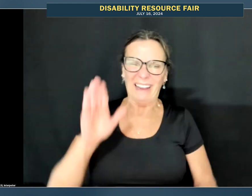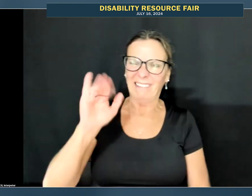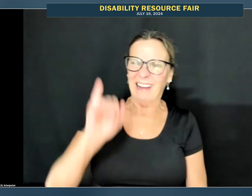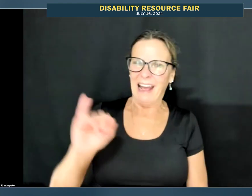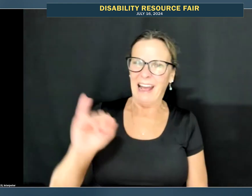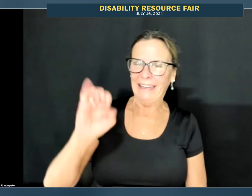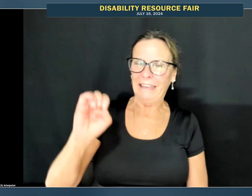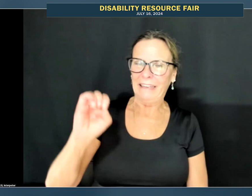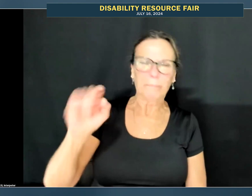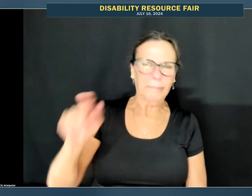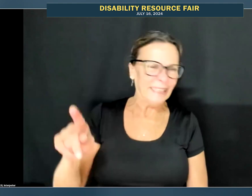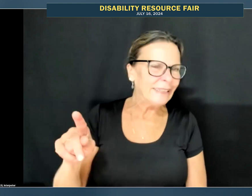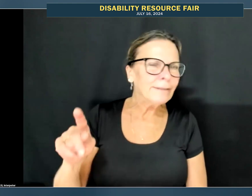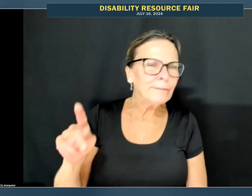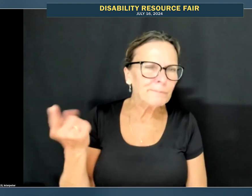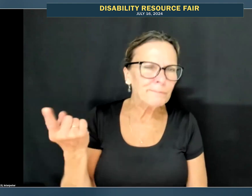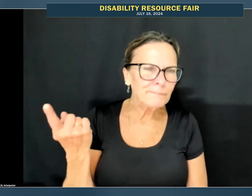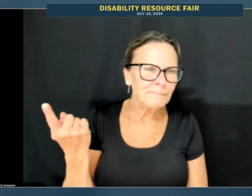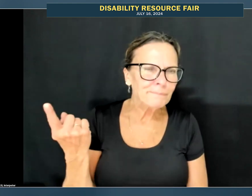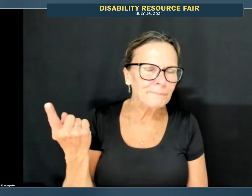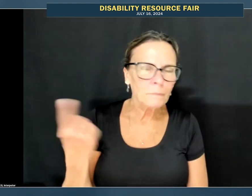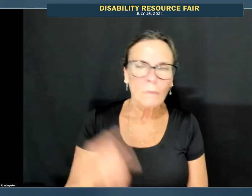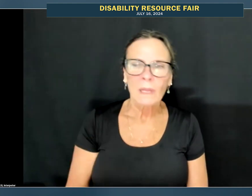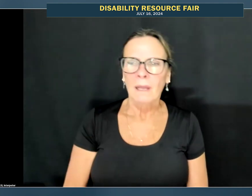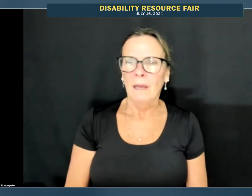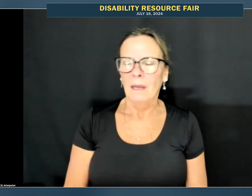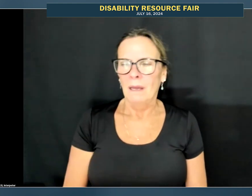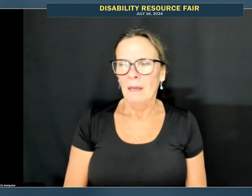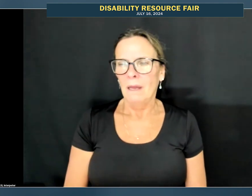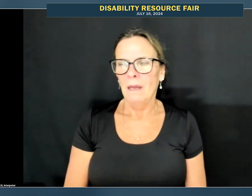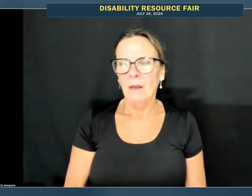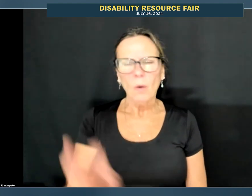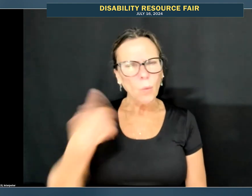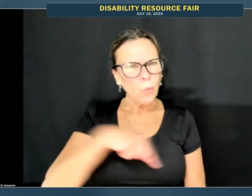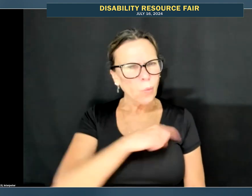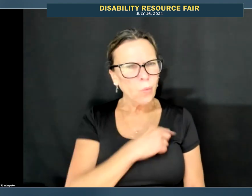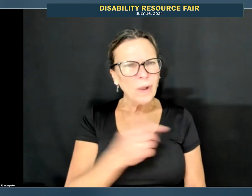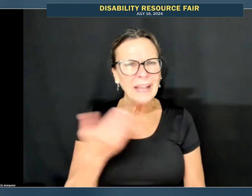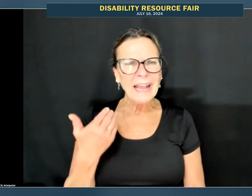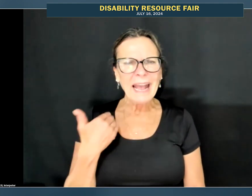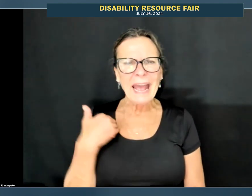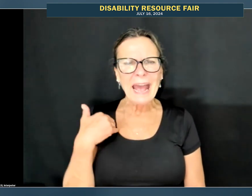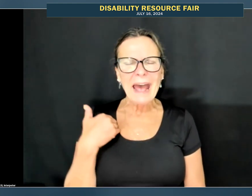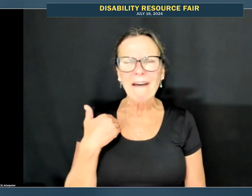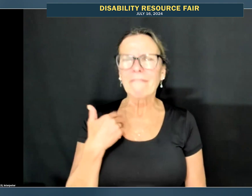an IEP. We have had